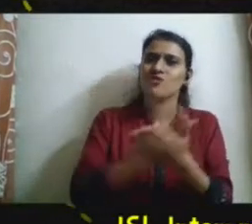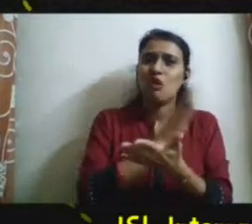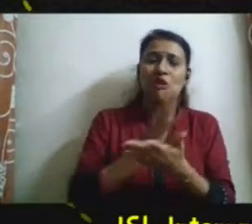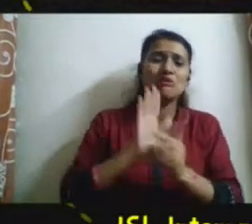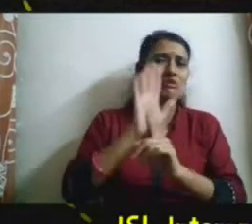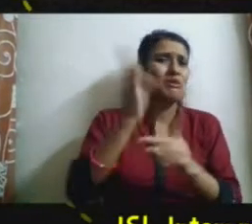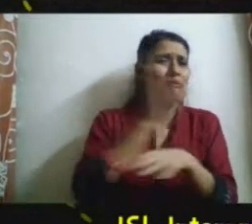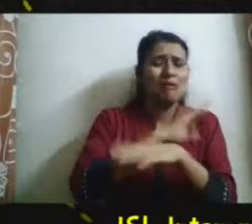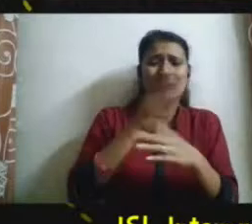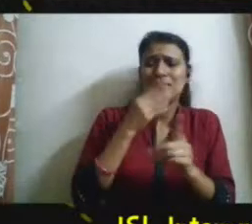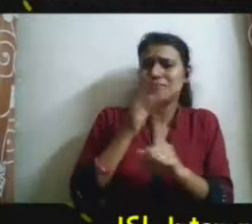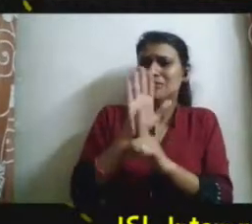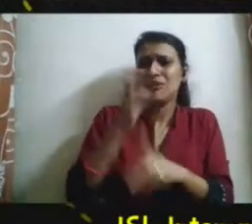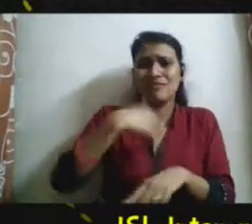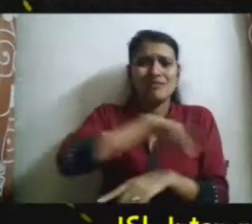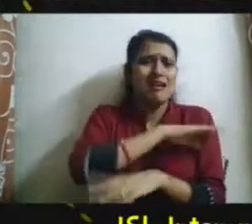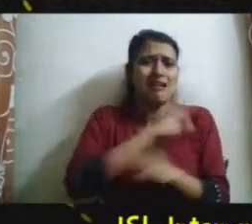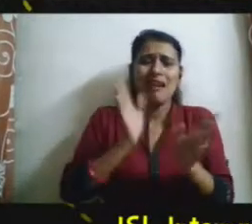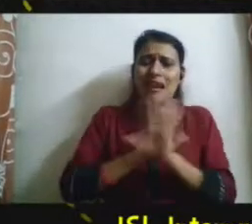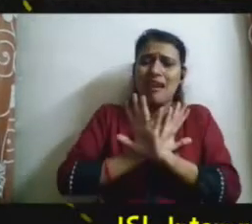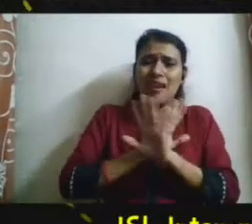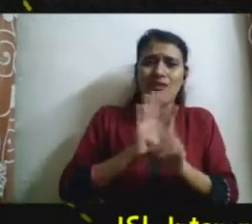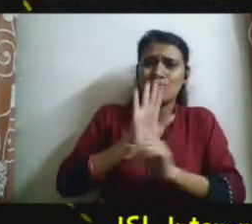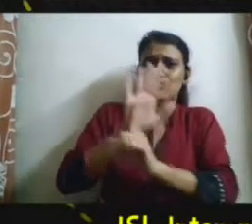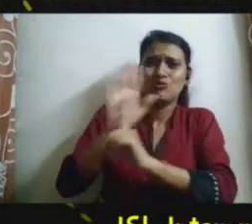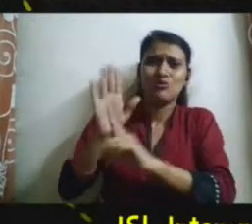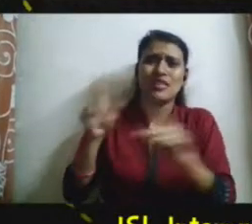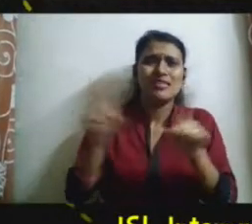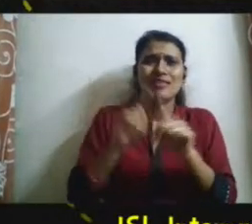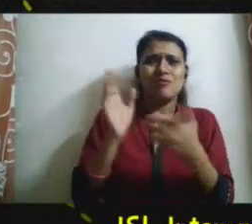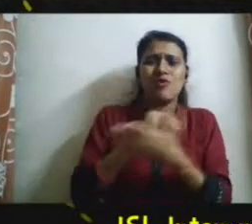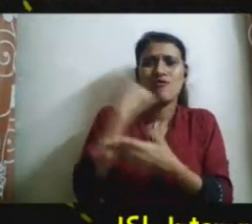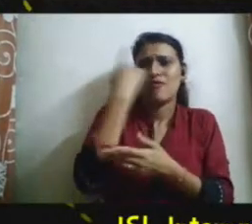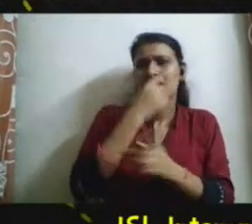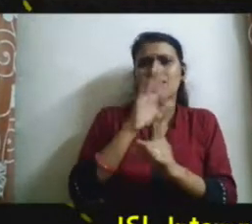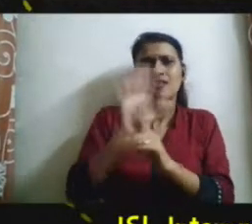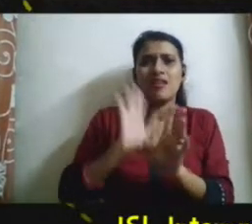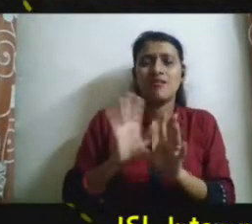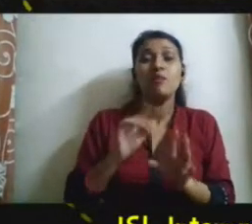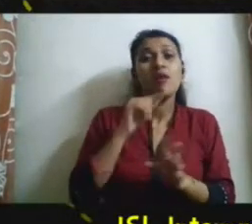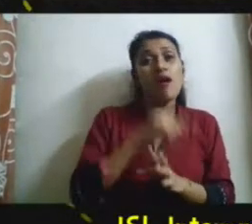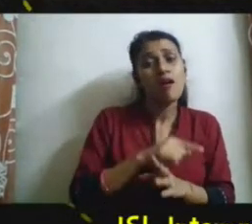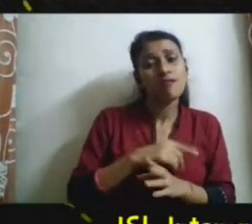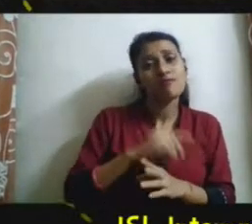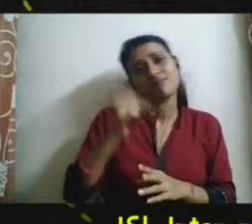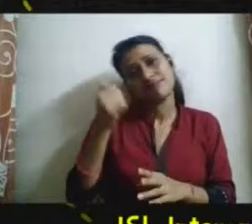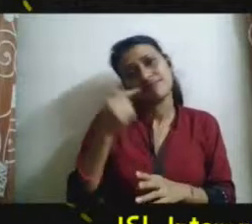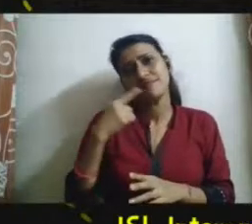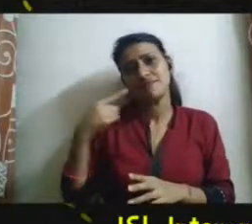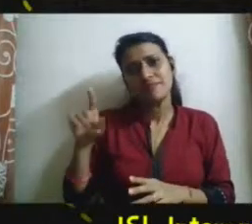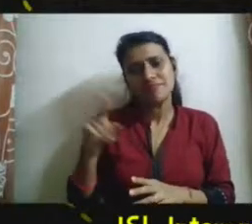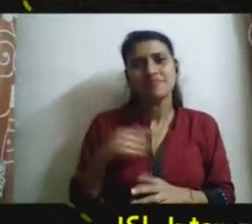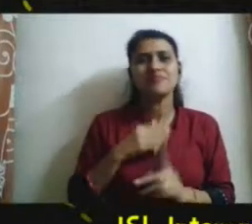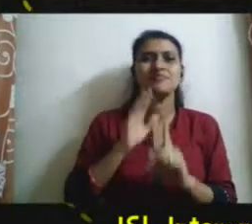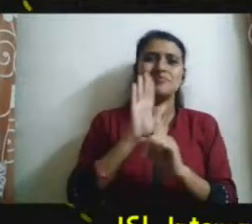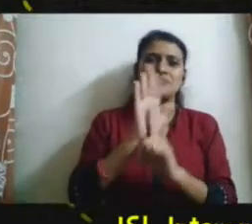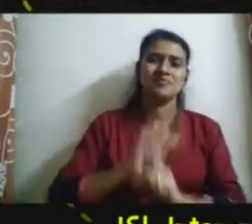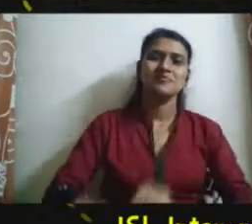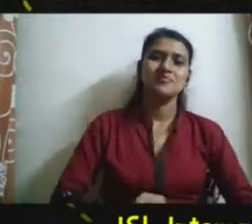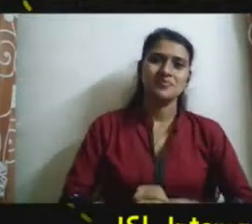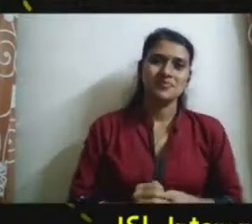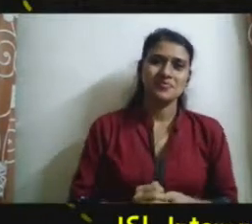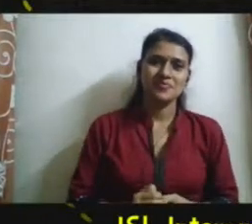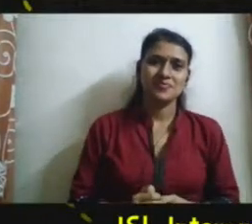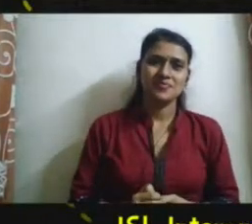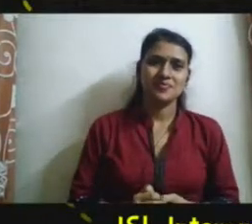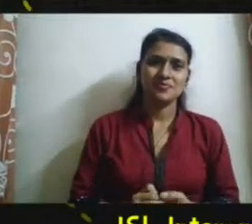my sari and being myself. But really, I think he was very